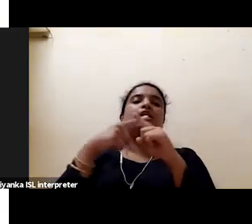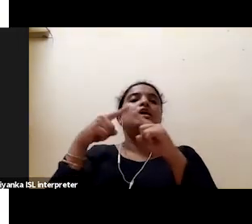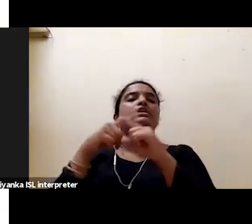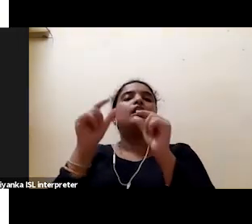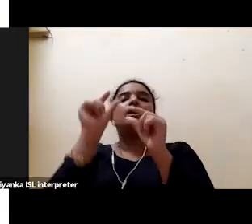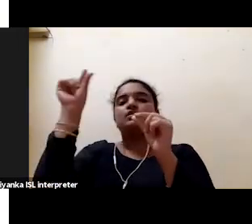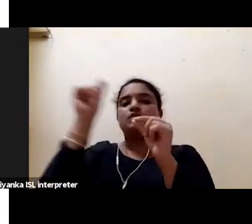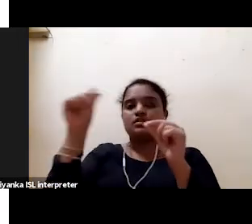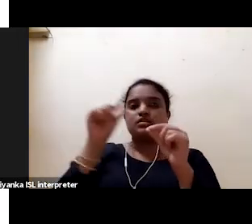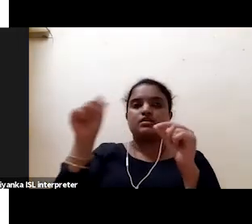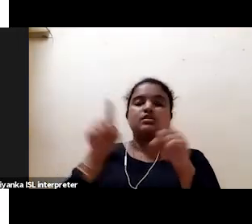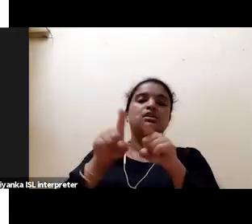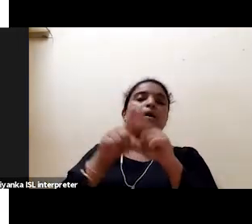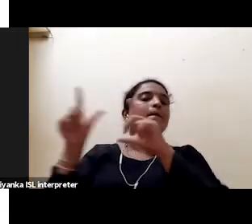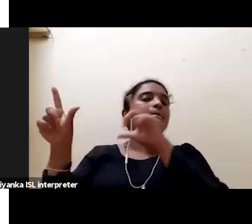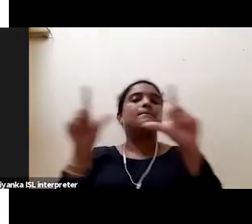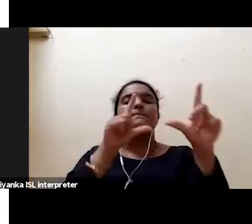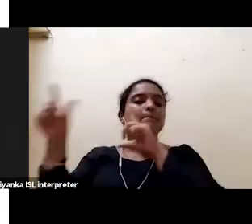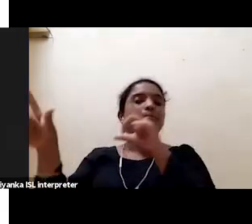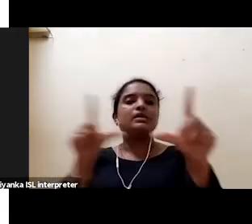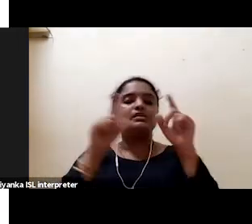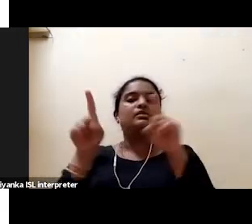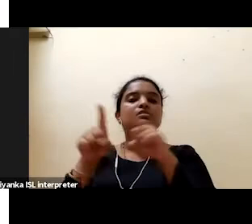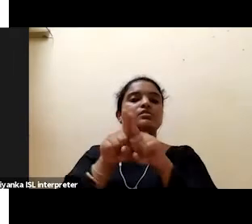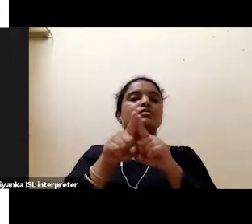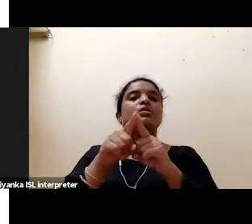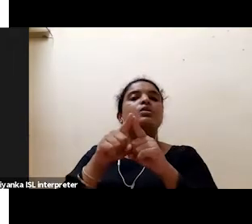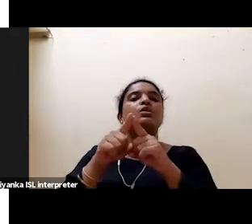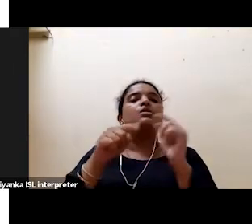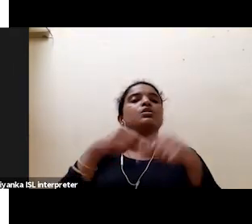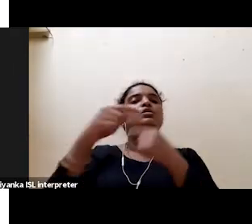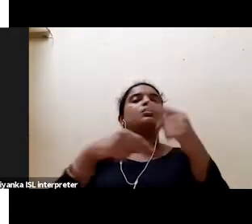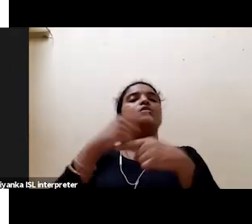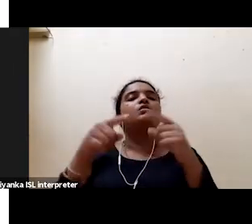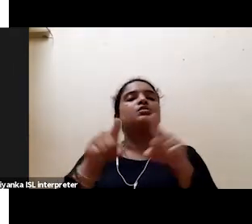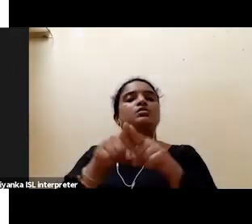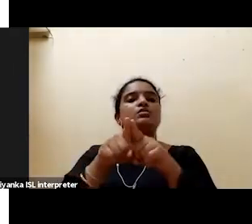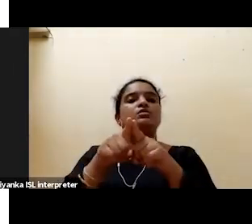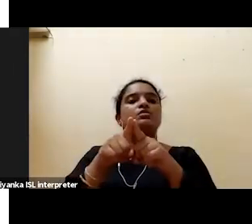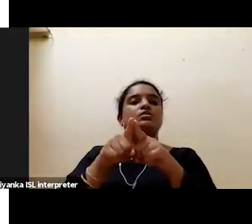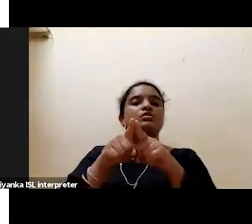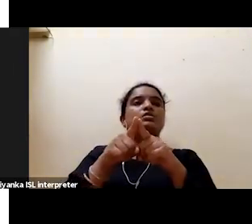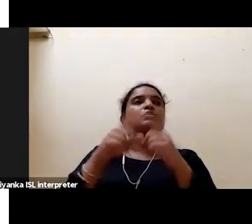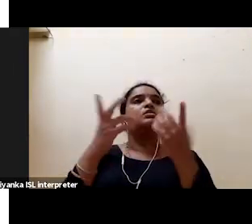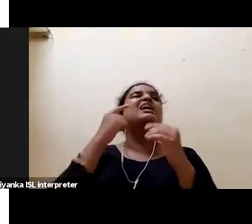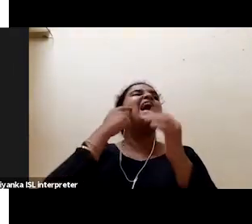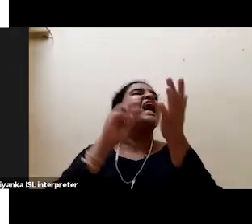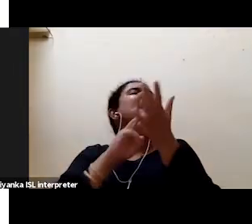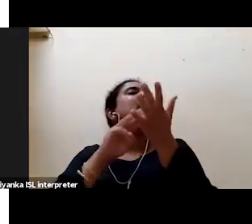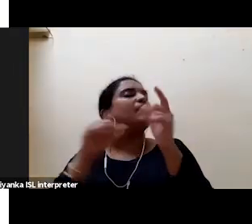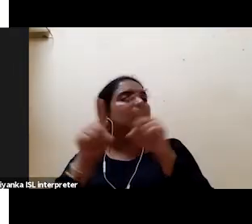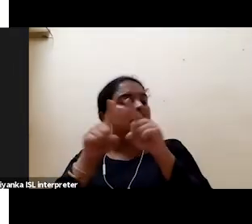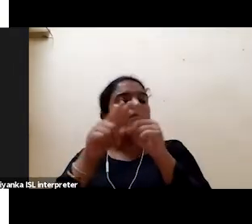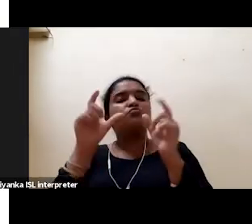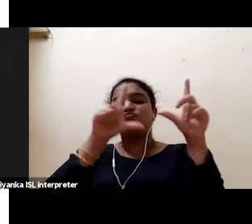the other five to put pictures. Or there are some accounts who use all 10 images to just write the story. There are no pictures at